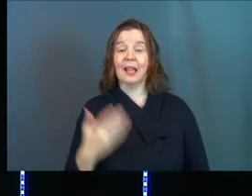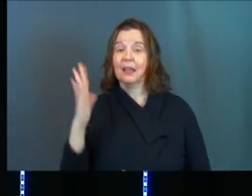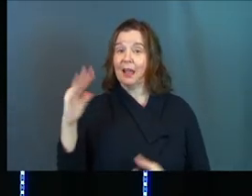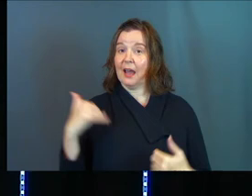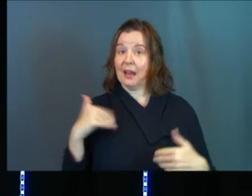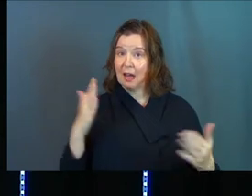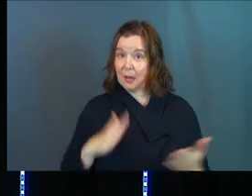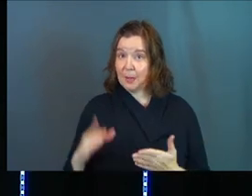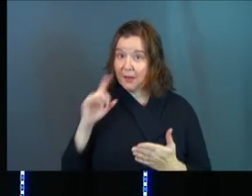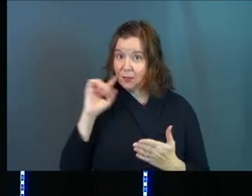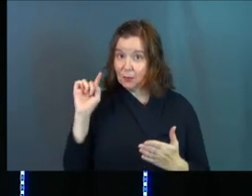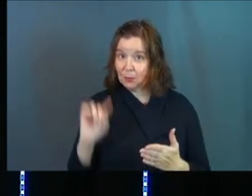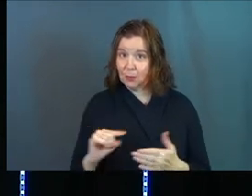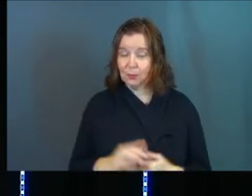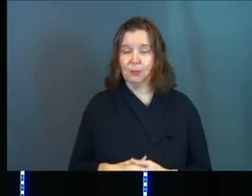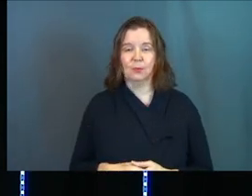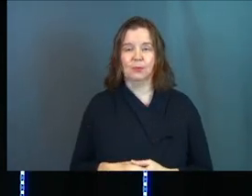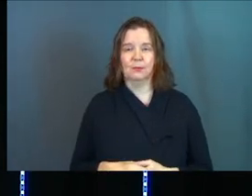and God had a plan for you,